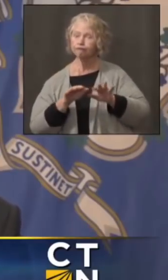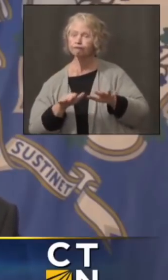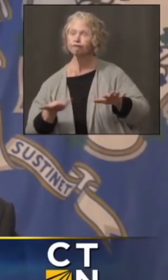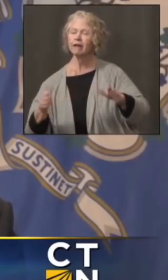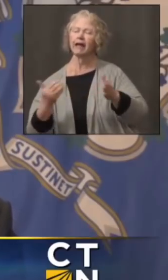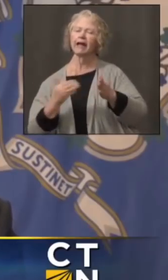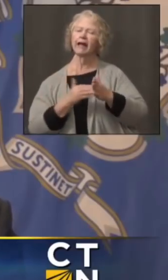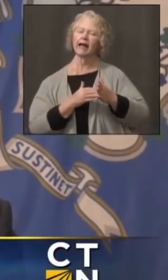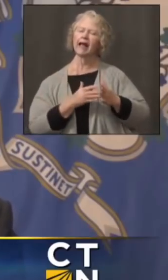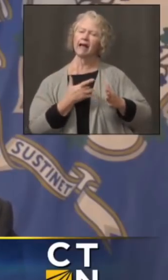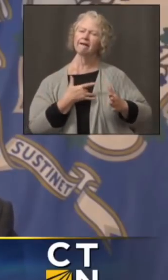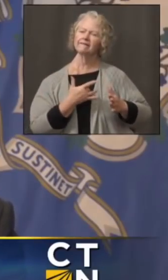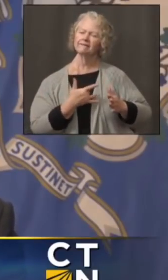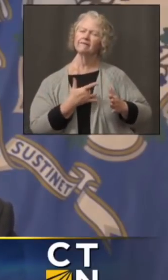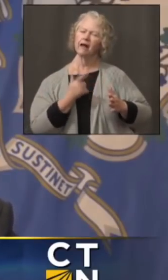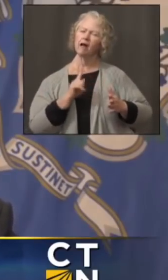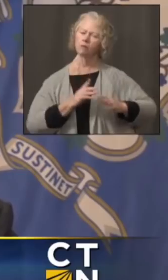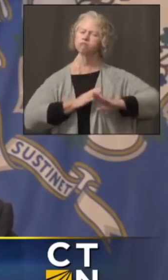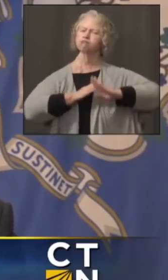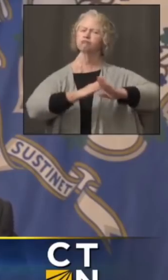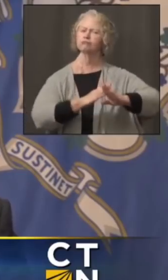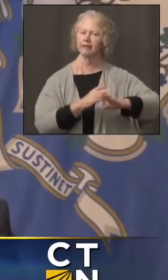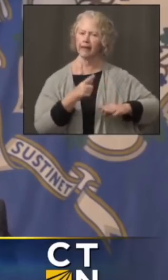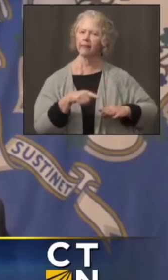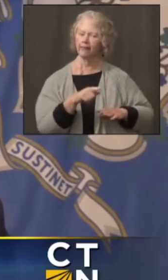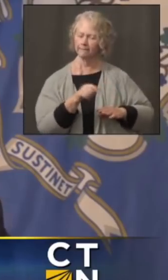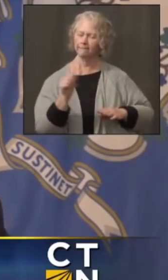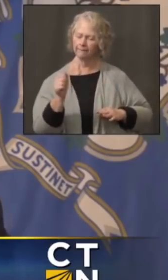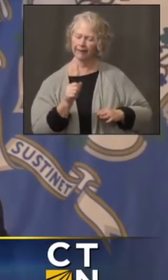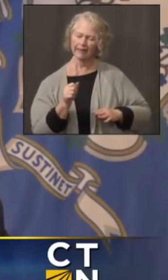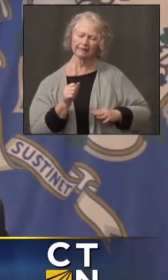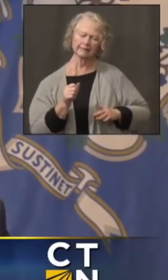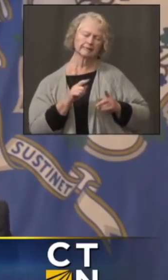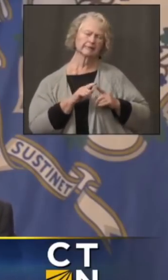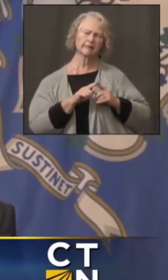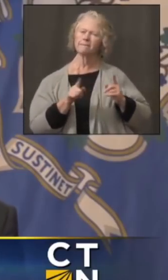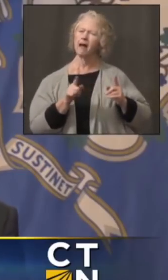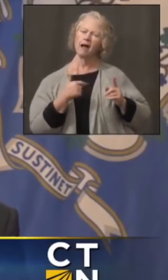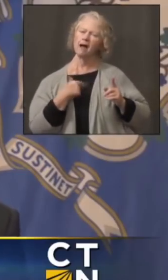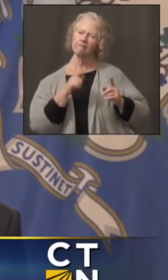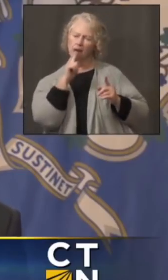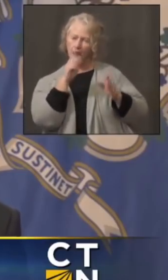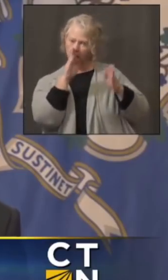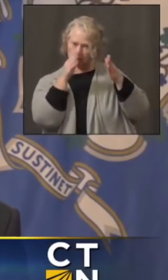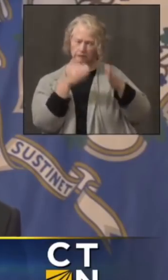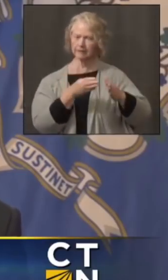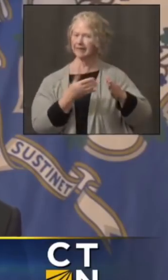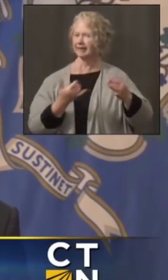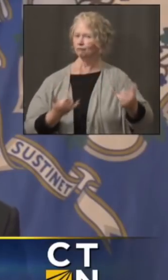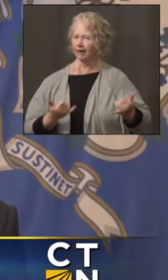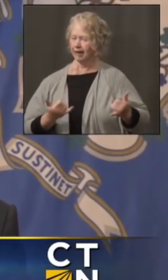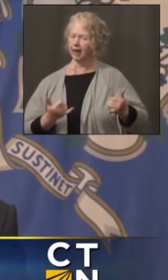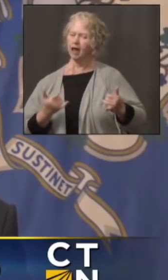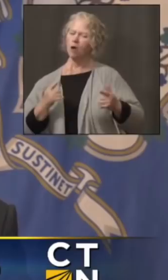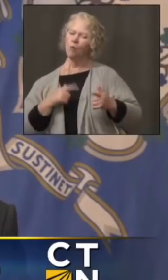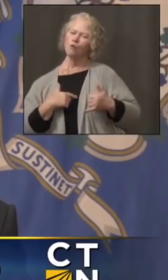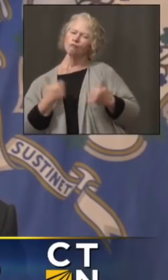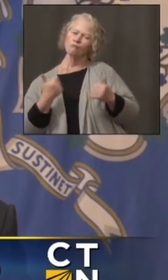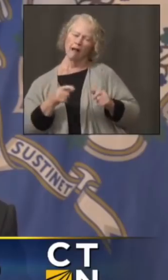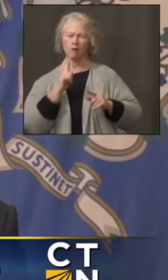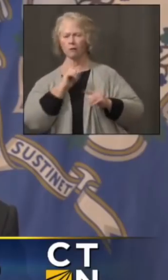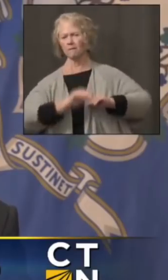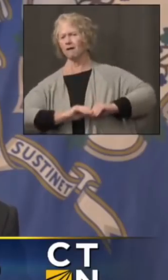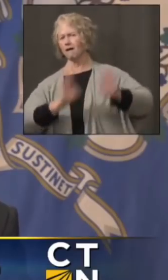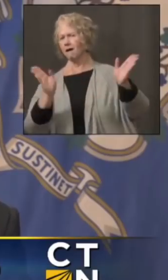inclined to extend that immunity, but we haven't really focused on that as much. I think we tried to be really transparent